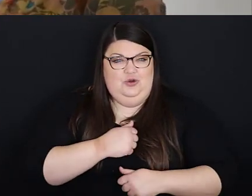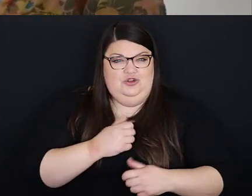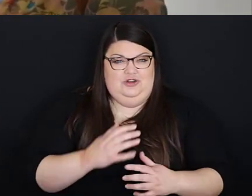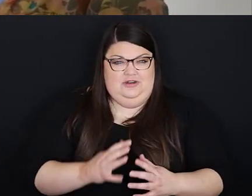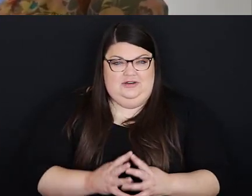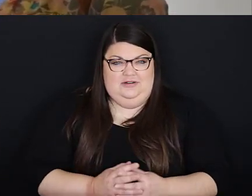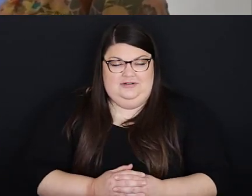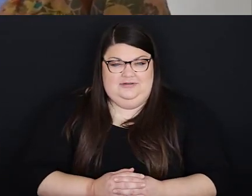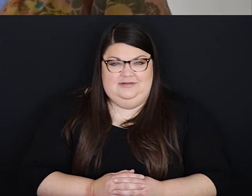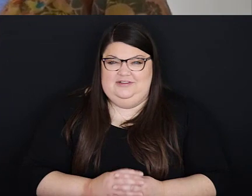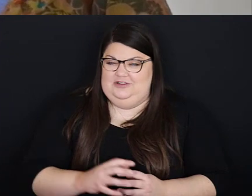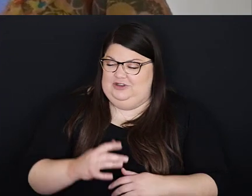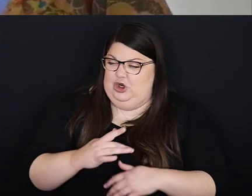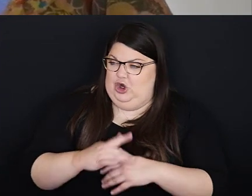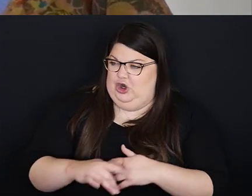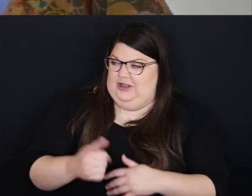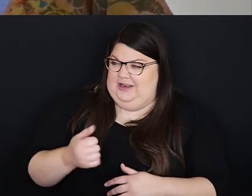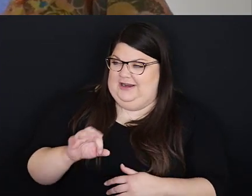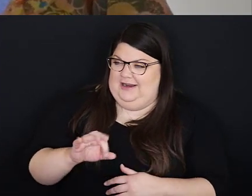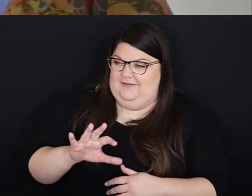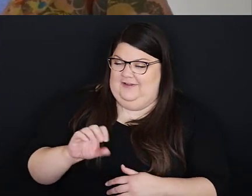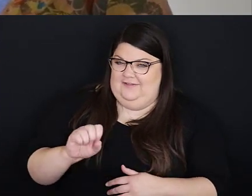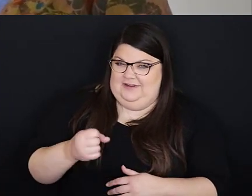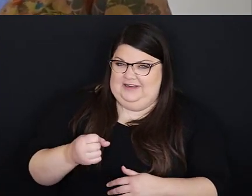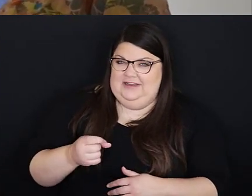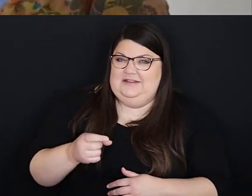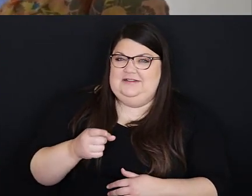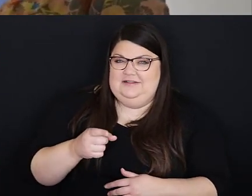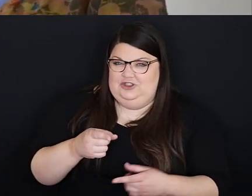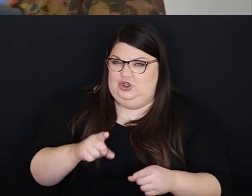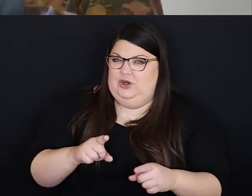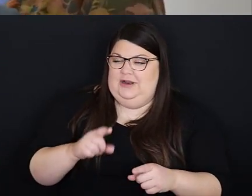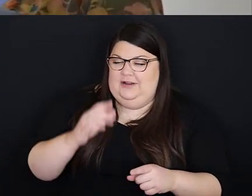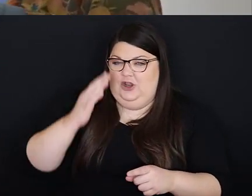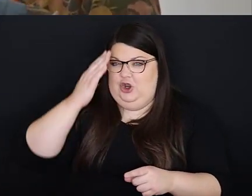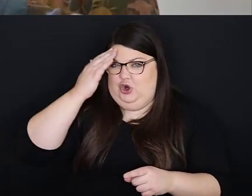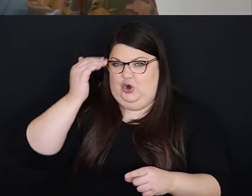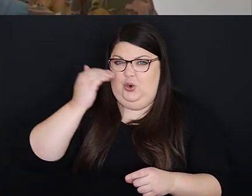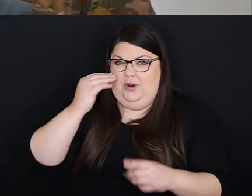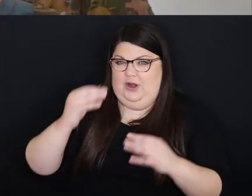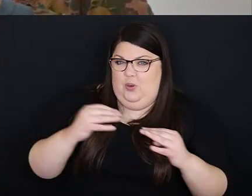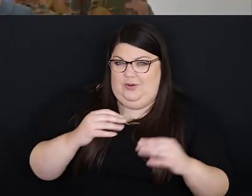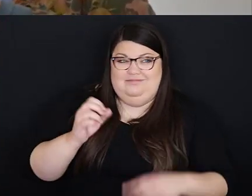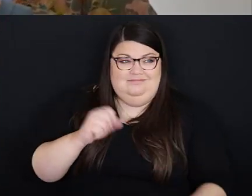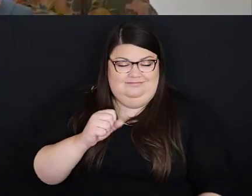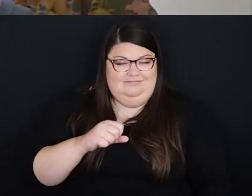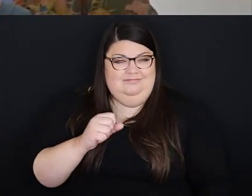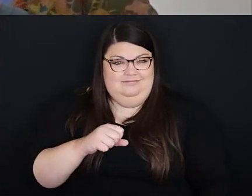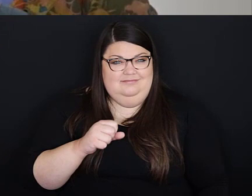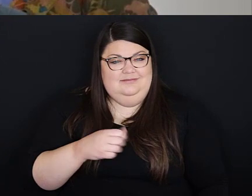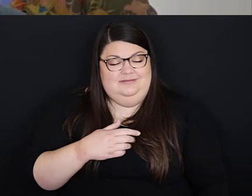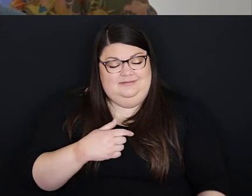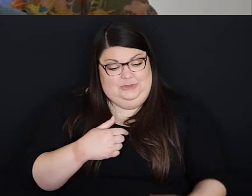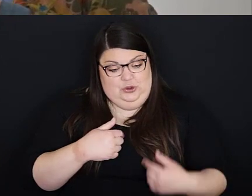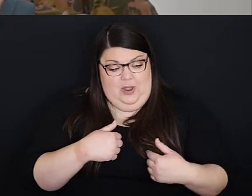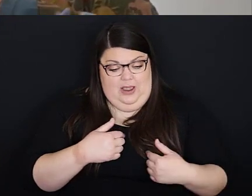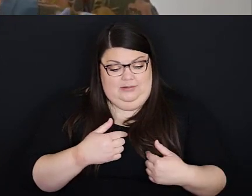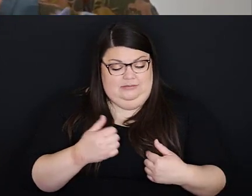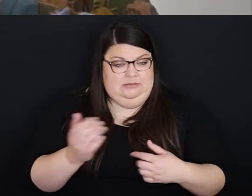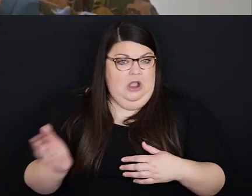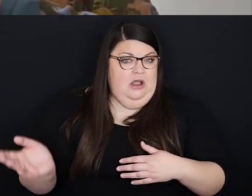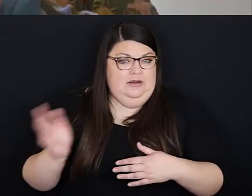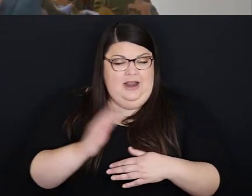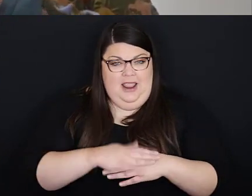soldier. And, yeah, this and is in the early 1950s during the Korean War. Yeah, and I then had all day in